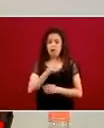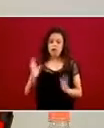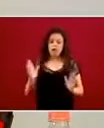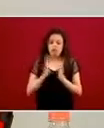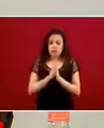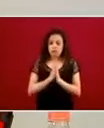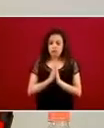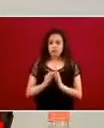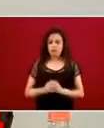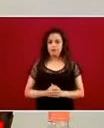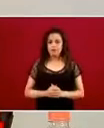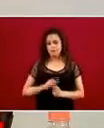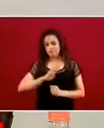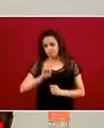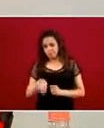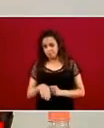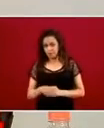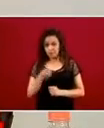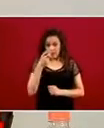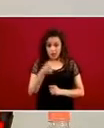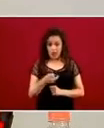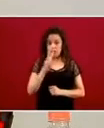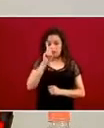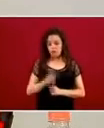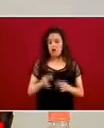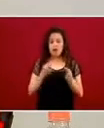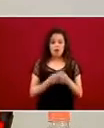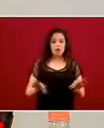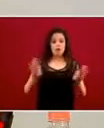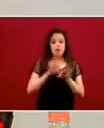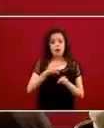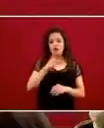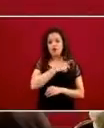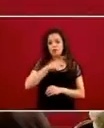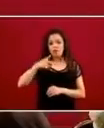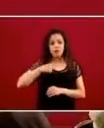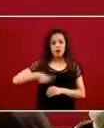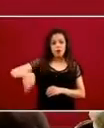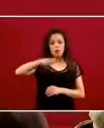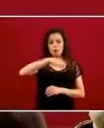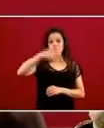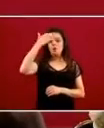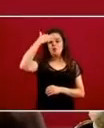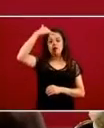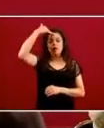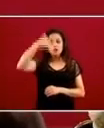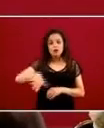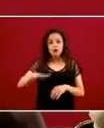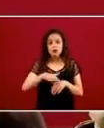provide a additional benefits such as compensation in case of